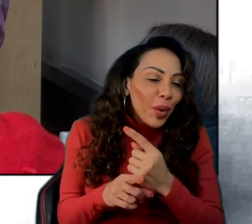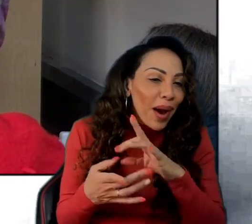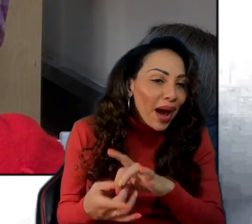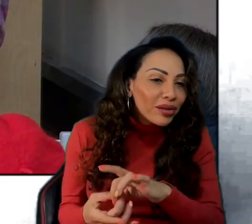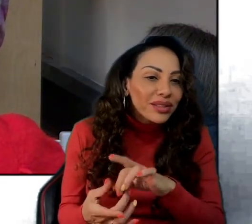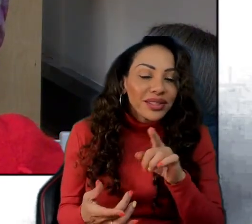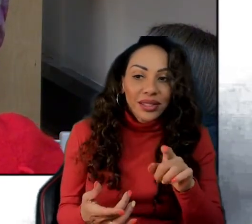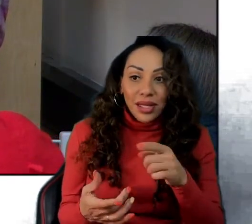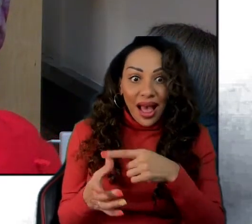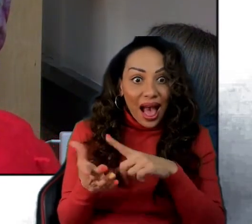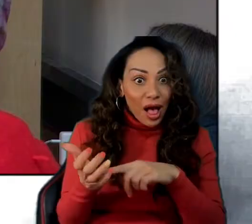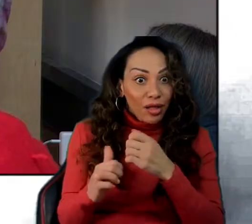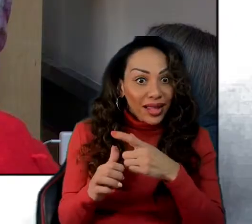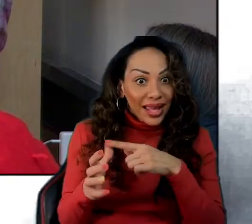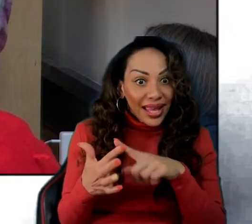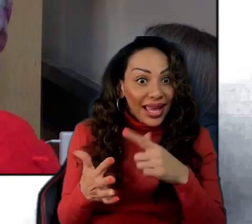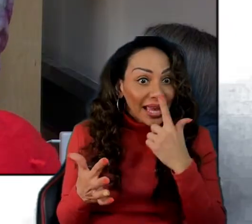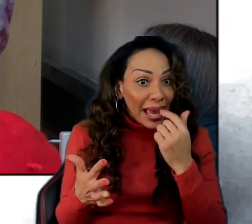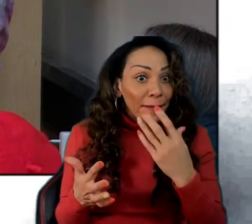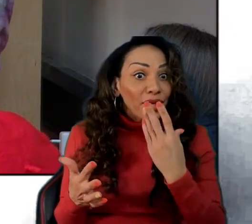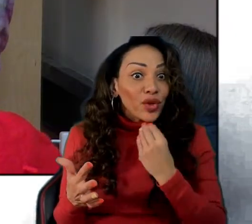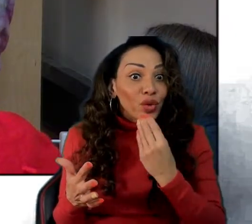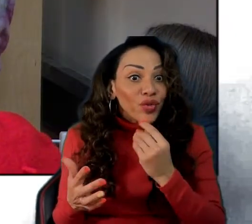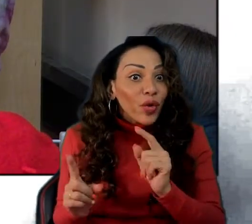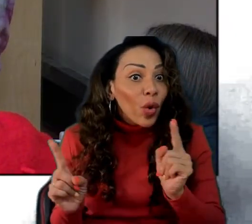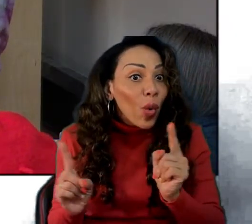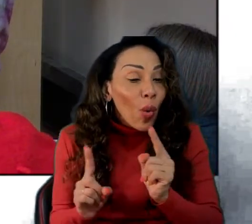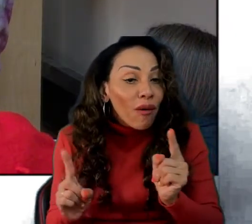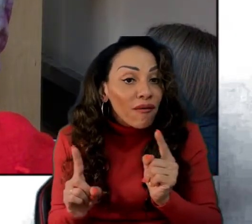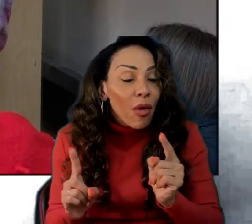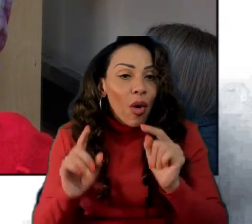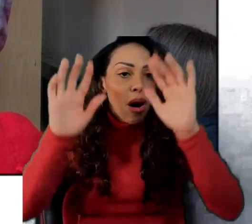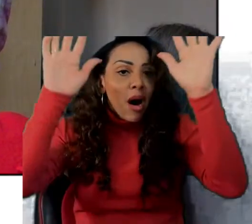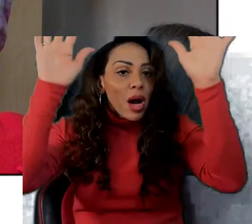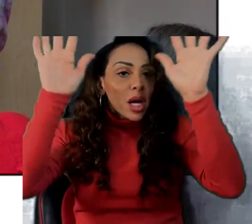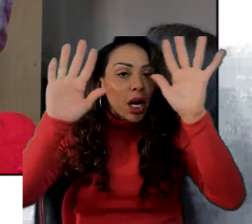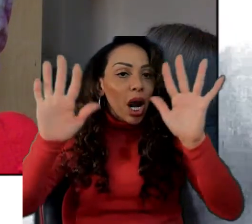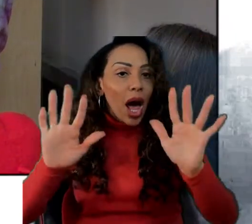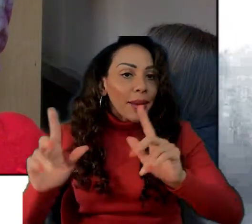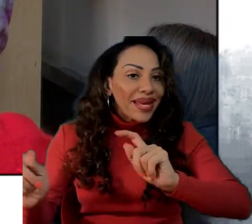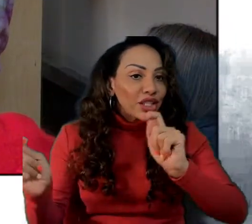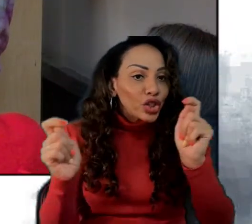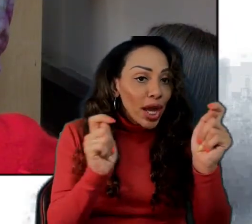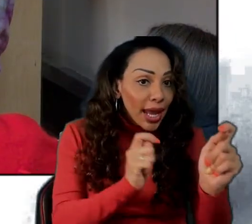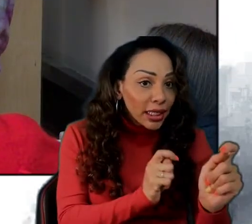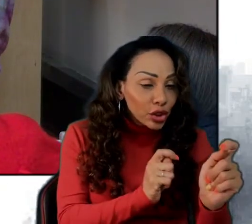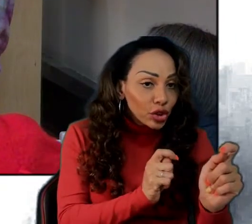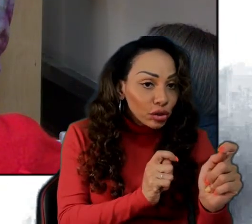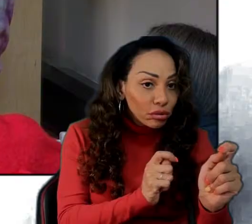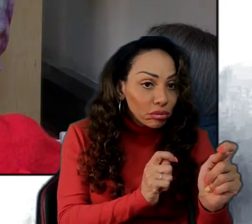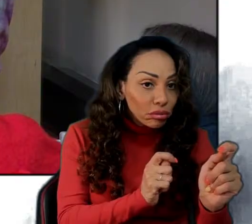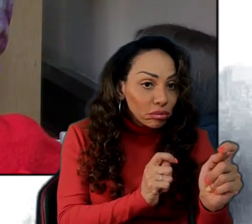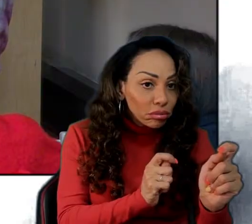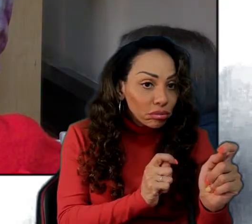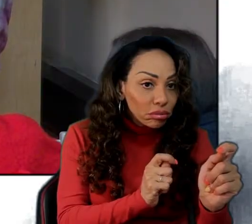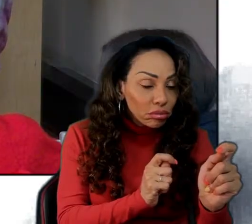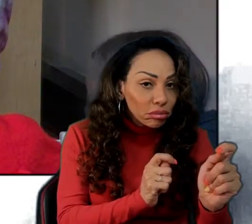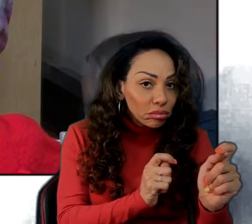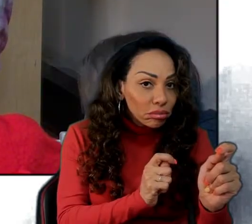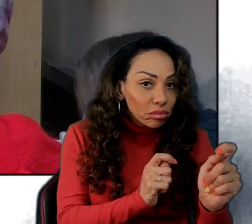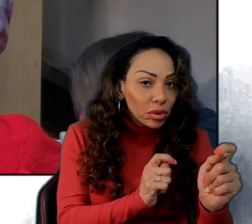even dealing with climate change, but did you also talk in the project about what climate change and